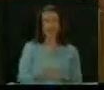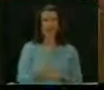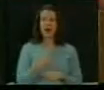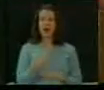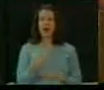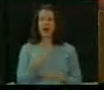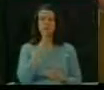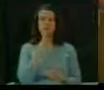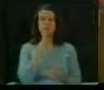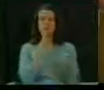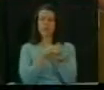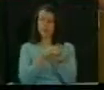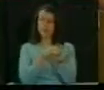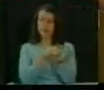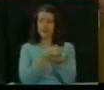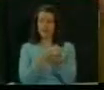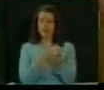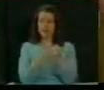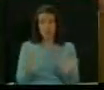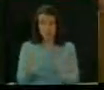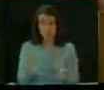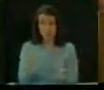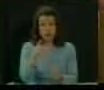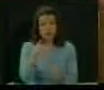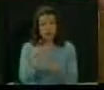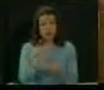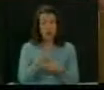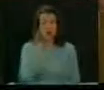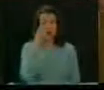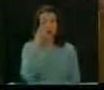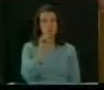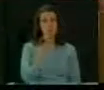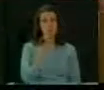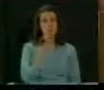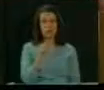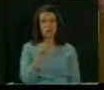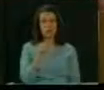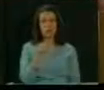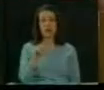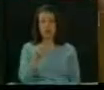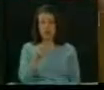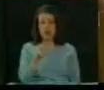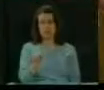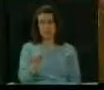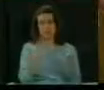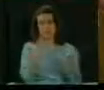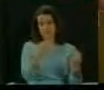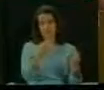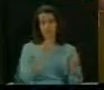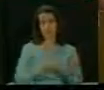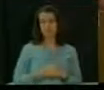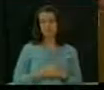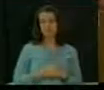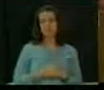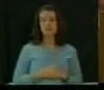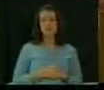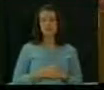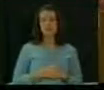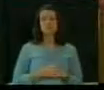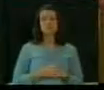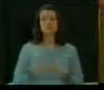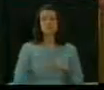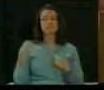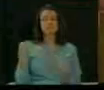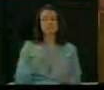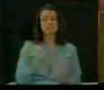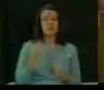favor of and to urge you to vote for Mr. Hammond's resolutions. In the few months that the Ethics Committee has been